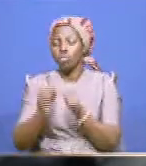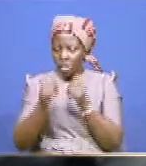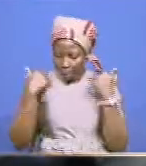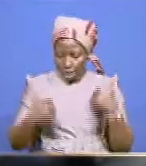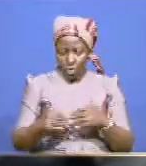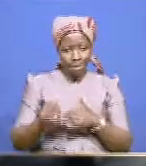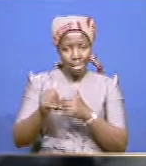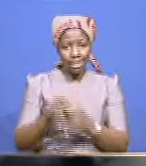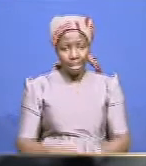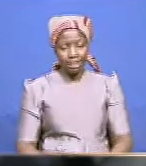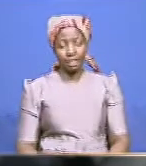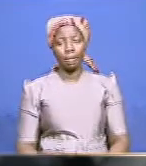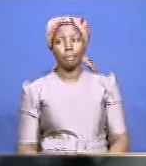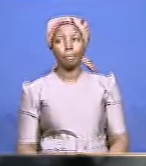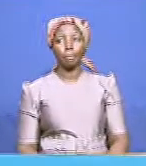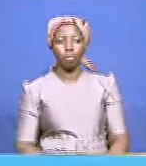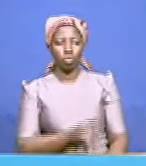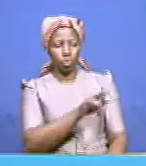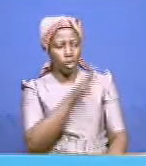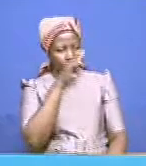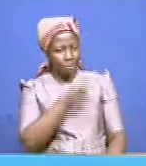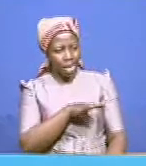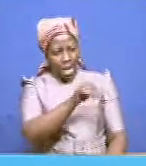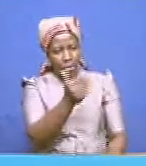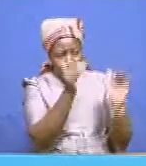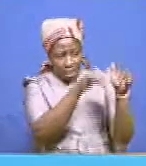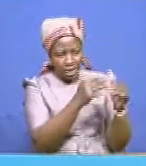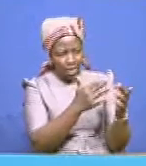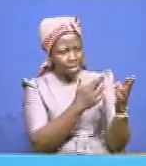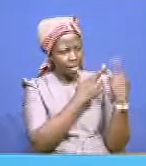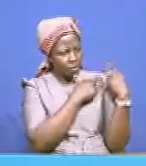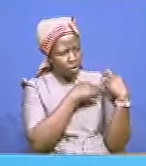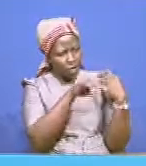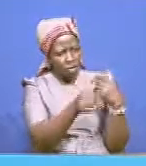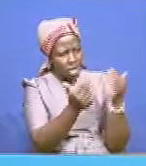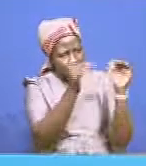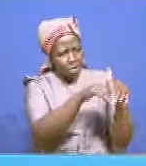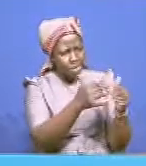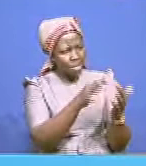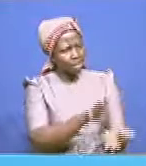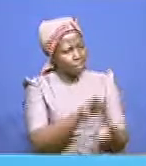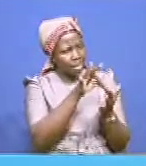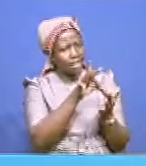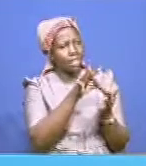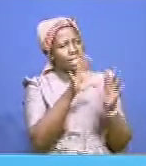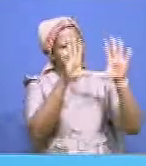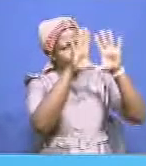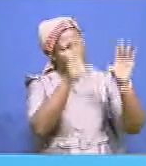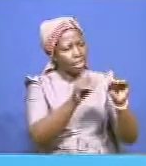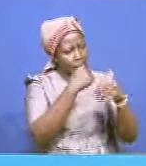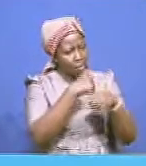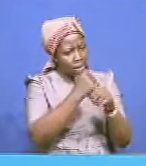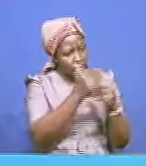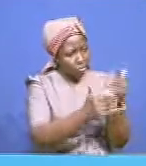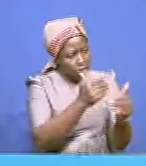Yes. And being the Speaker of the County Assembly, the role of County Assembly, and especially in budget making